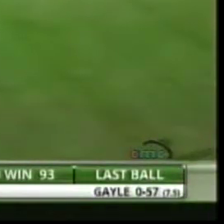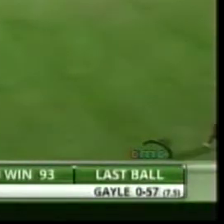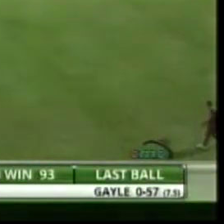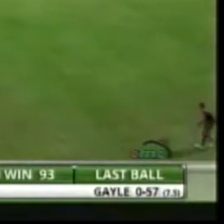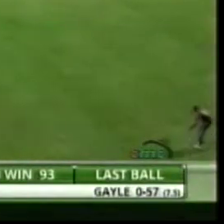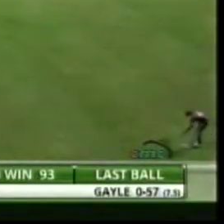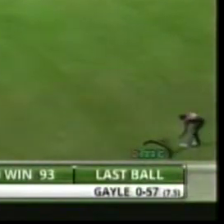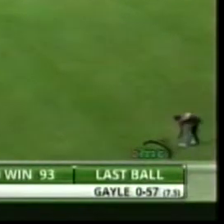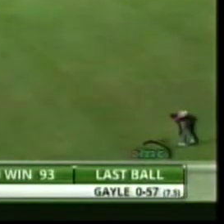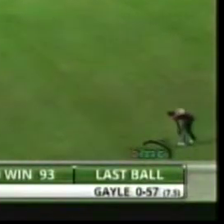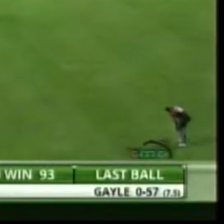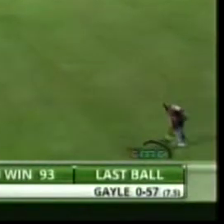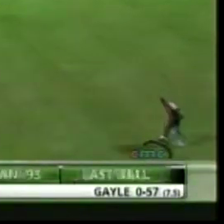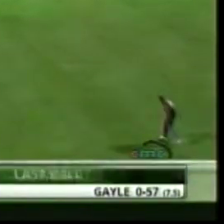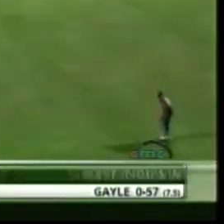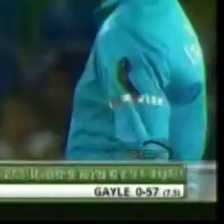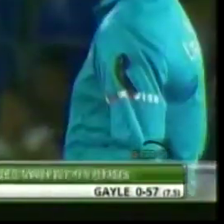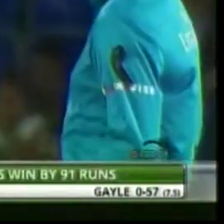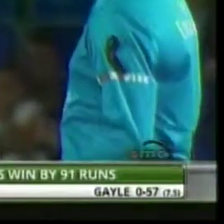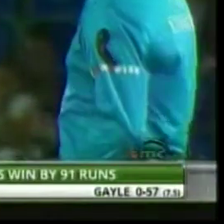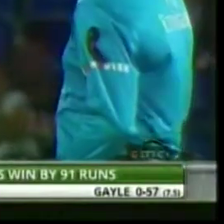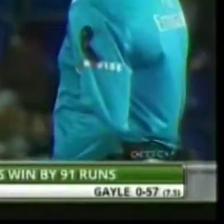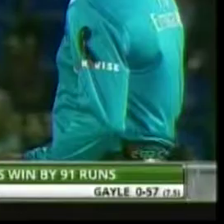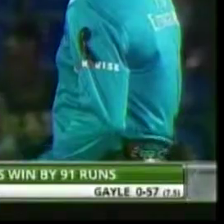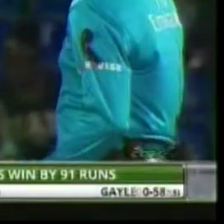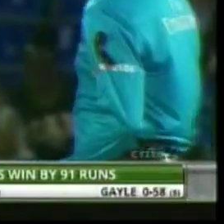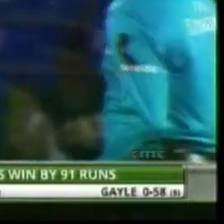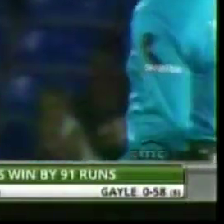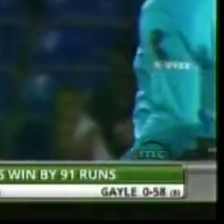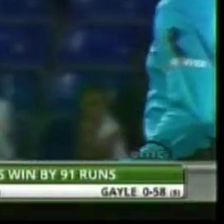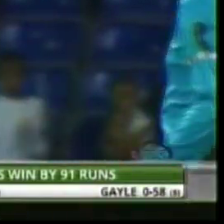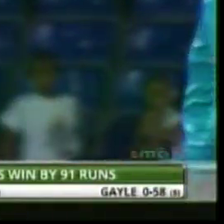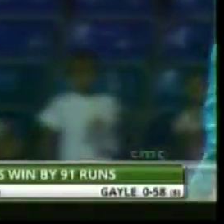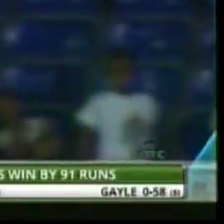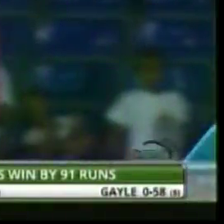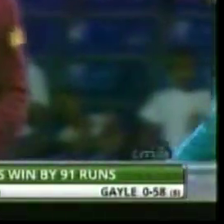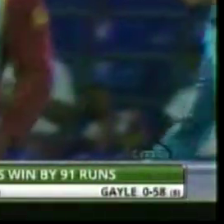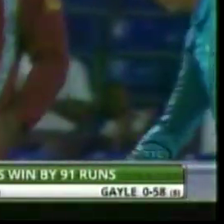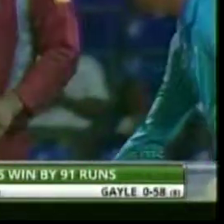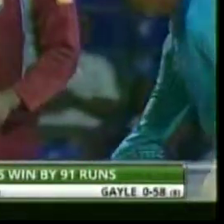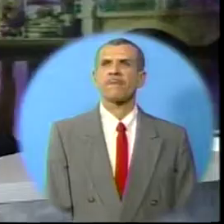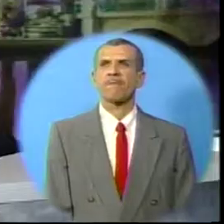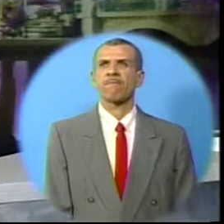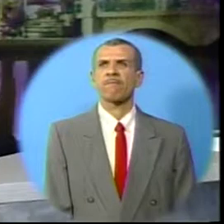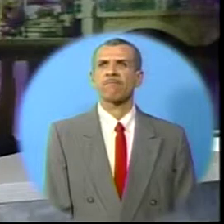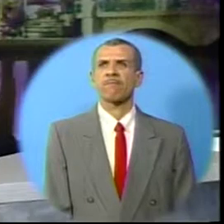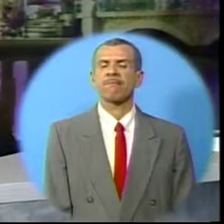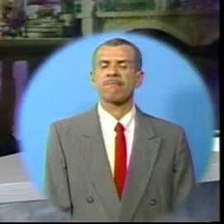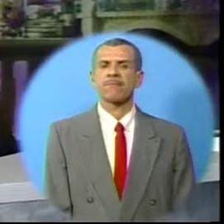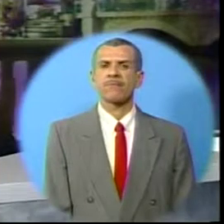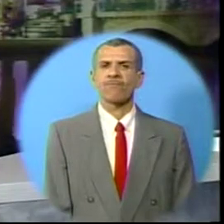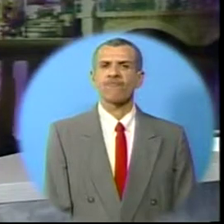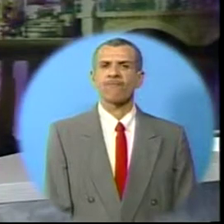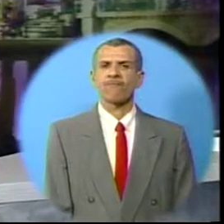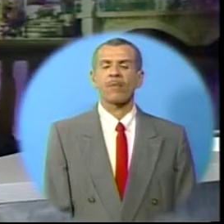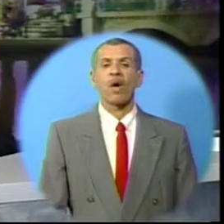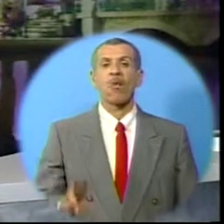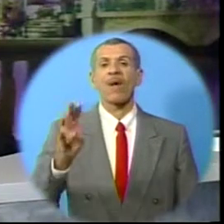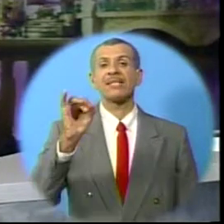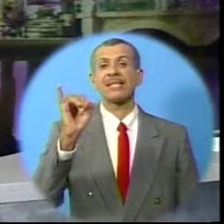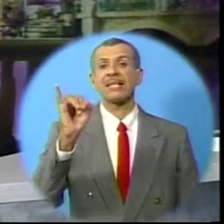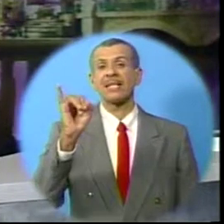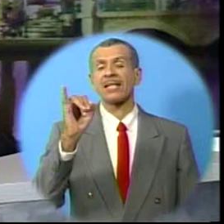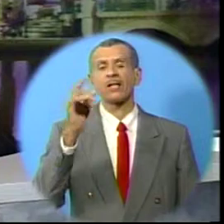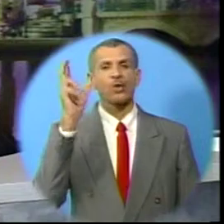Well, that's it. West Indies winning by the comprehensive margin of 91 runs. West Indies,